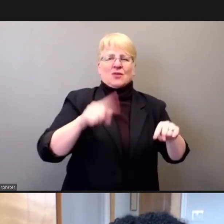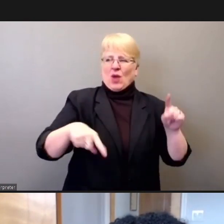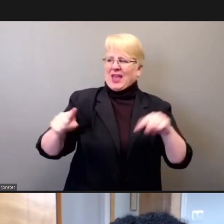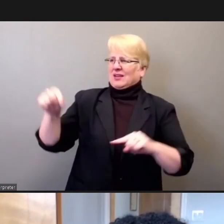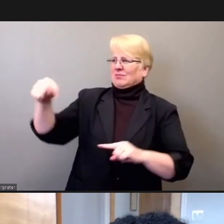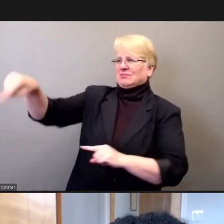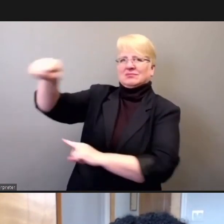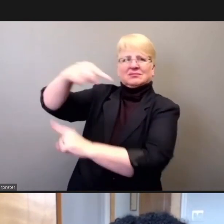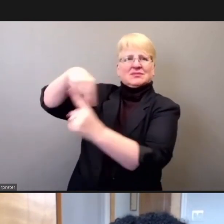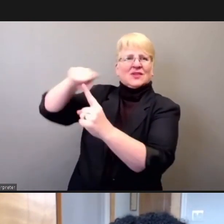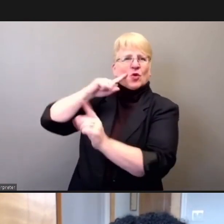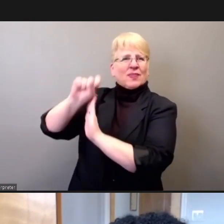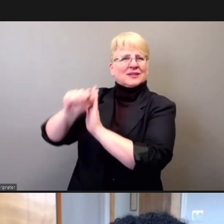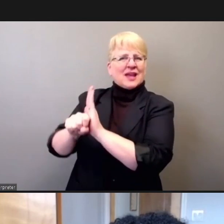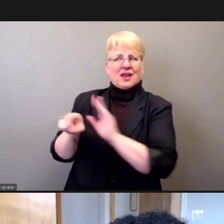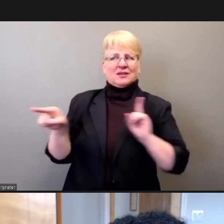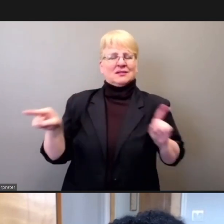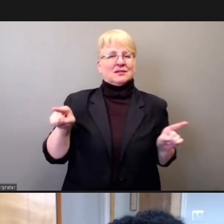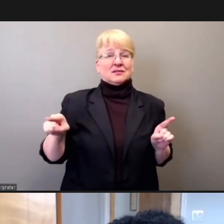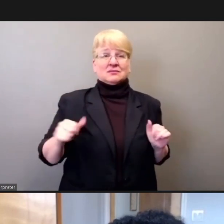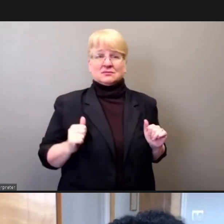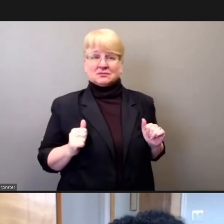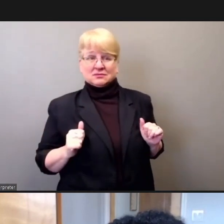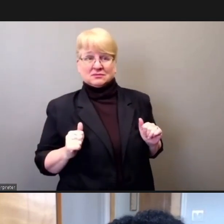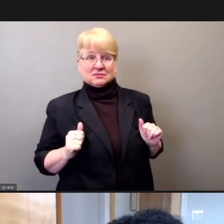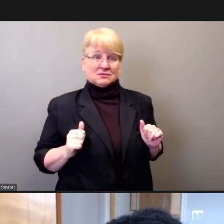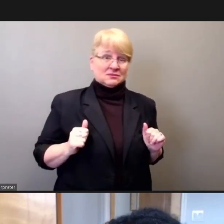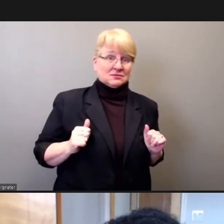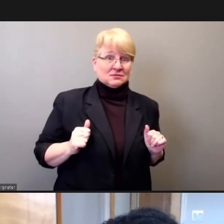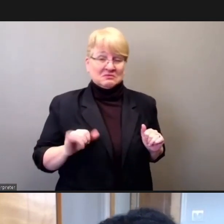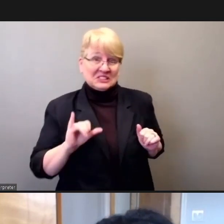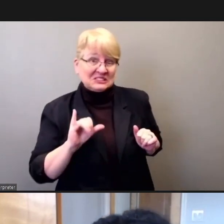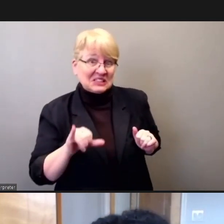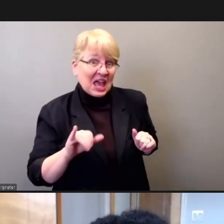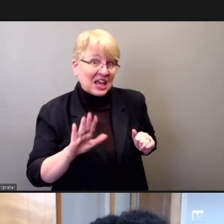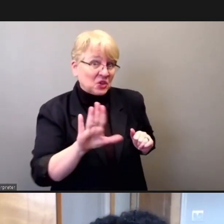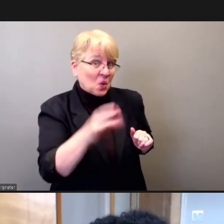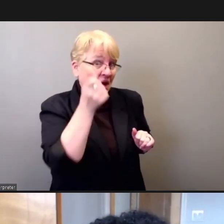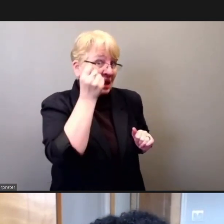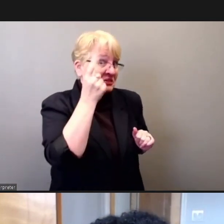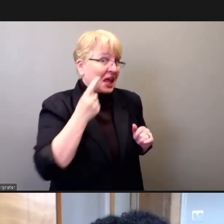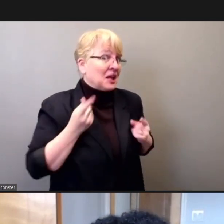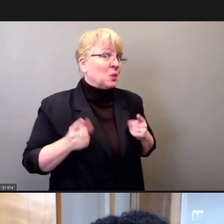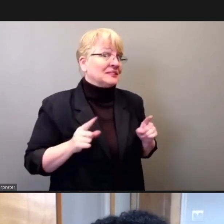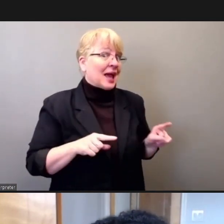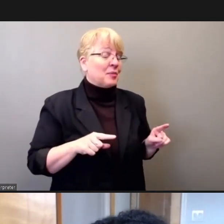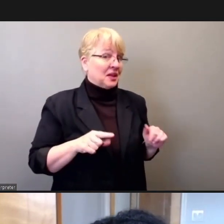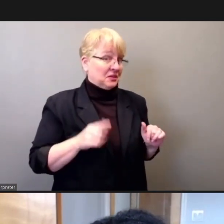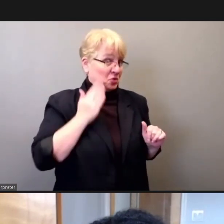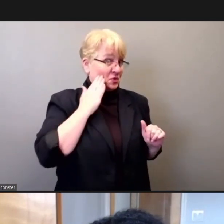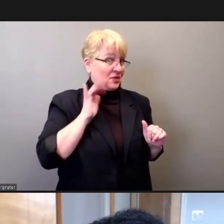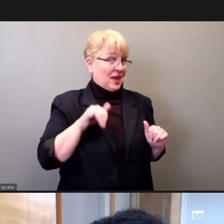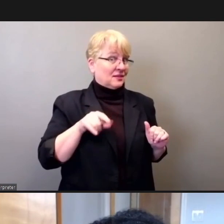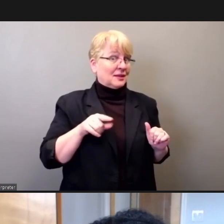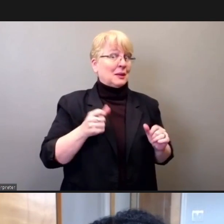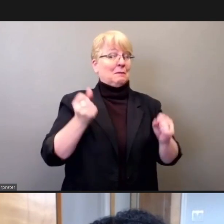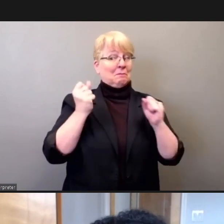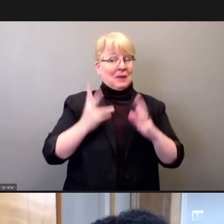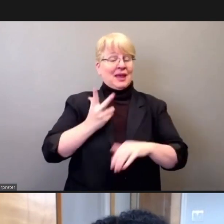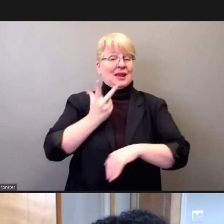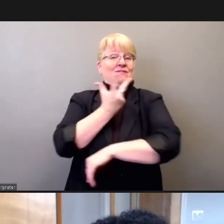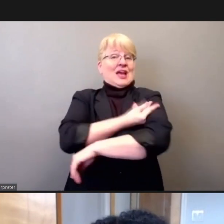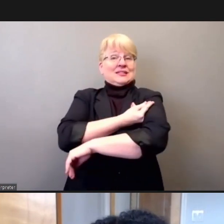And I was wondering if you could sort of clarify if that is also your understanding of what is happening, that right now a fair number of the vaccines are